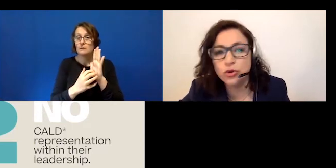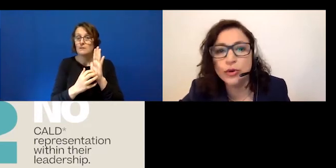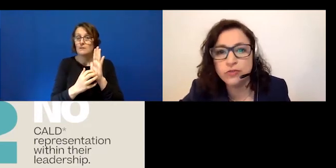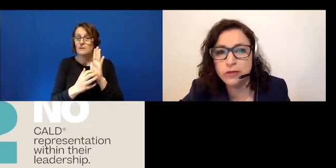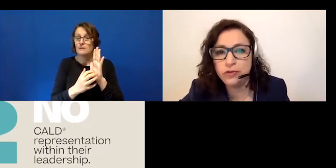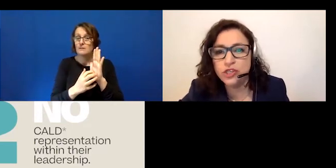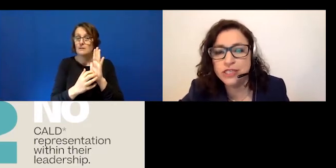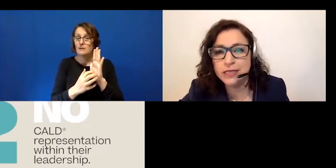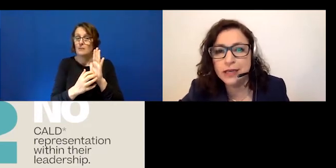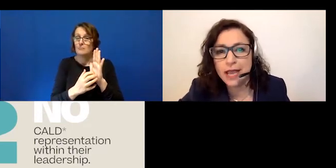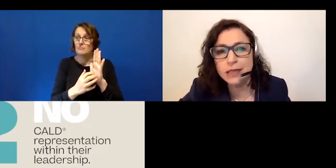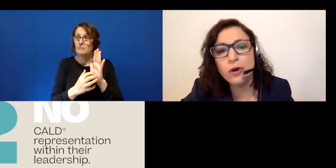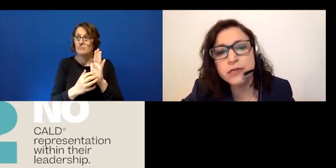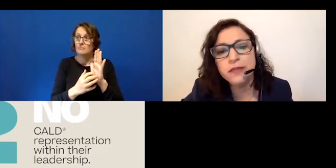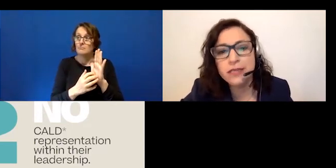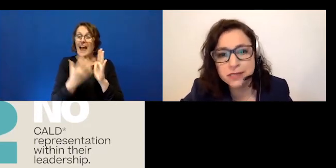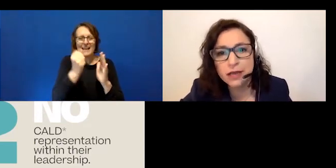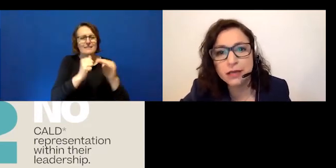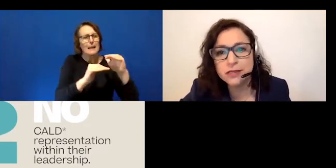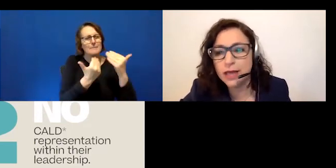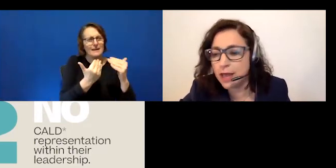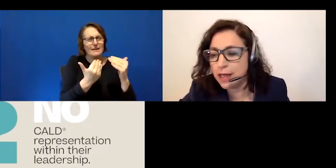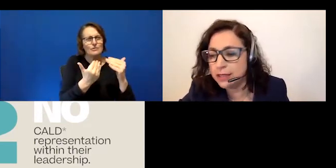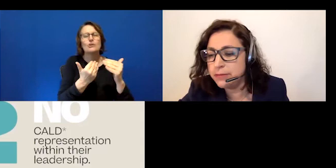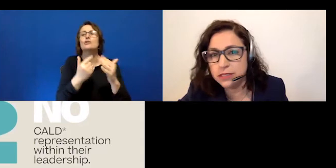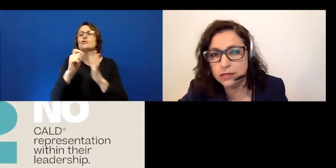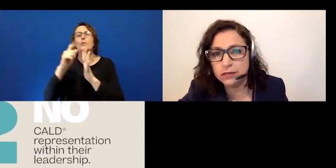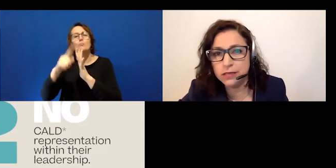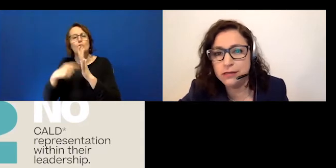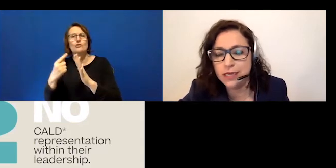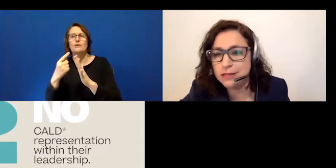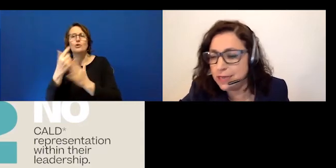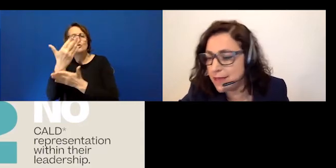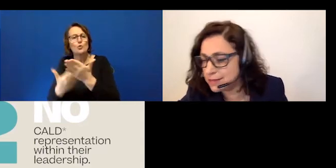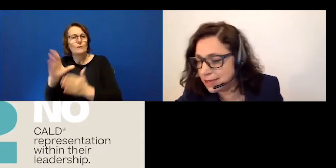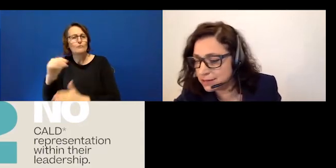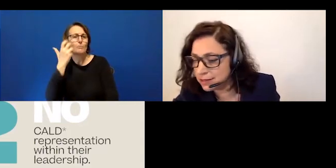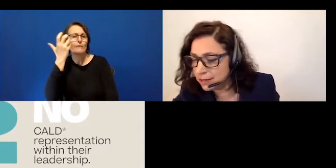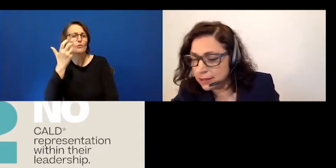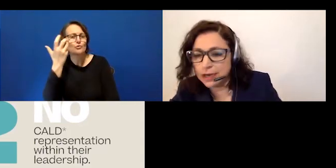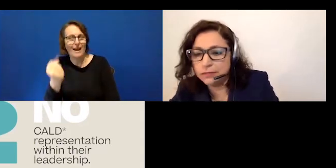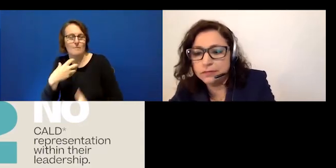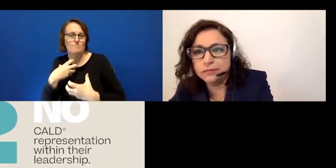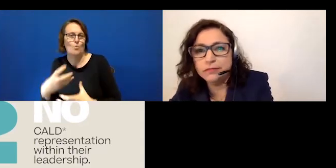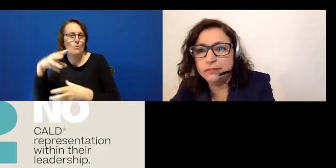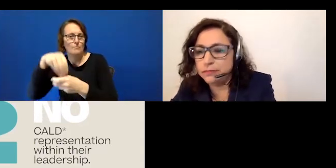that Stories from the Future did, and the possibilities are limited in that sense.